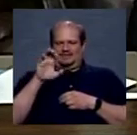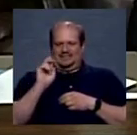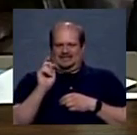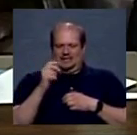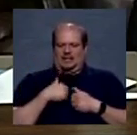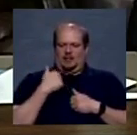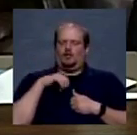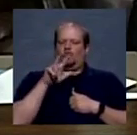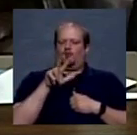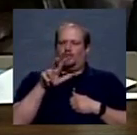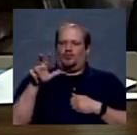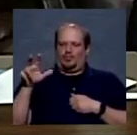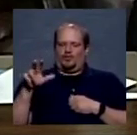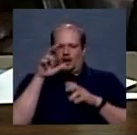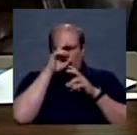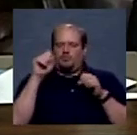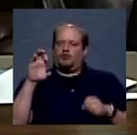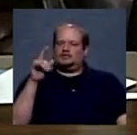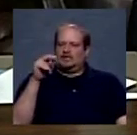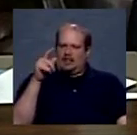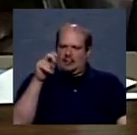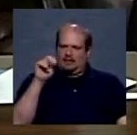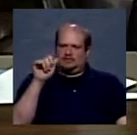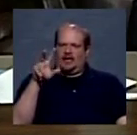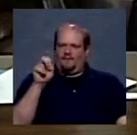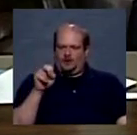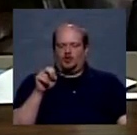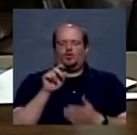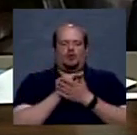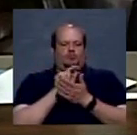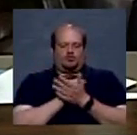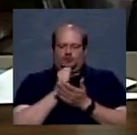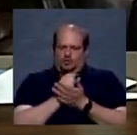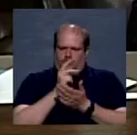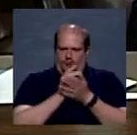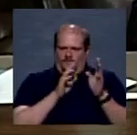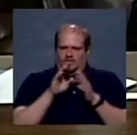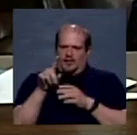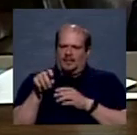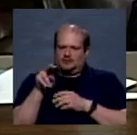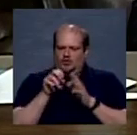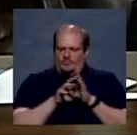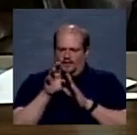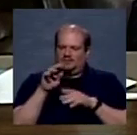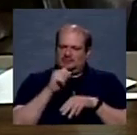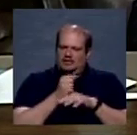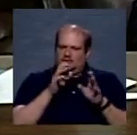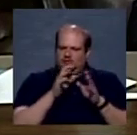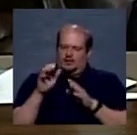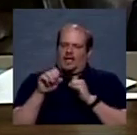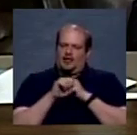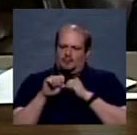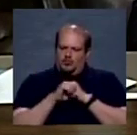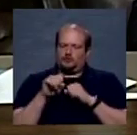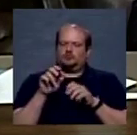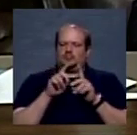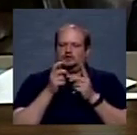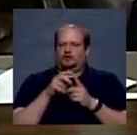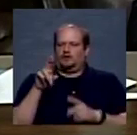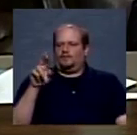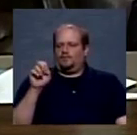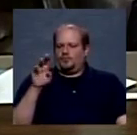at 333 President Clinton Avenue. An ordinance to approve a planned zoning development establish a planned commercial district titled Rebel